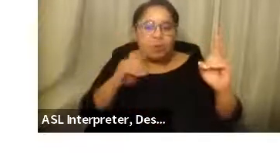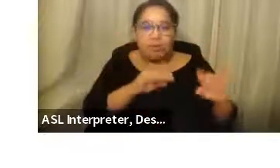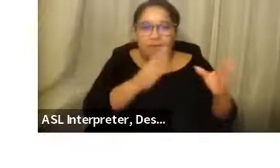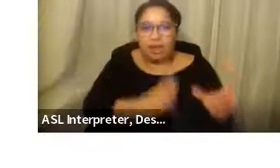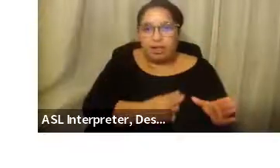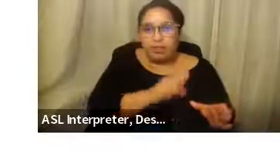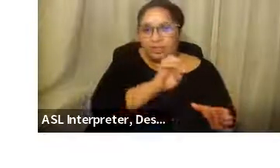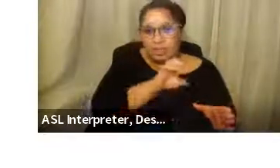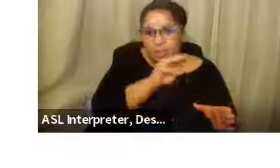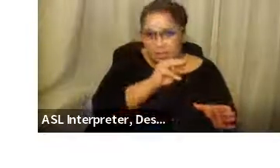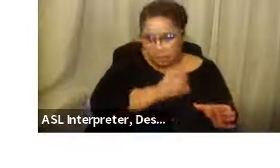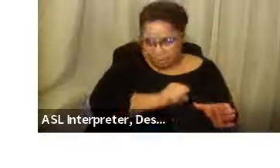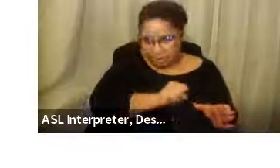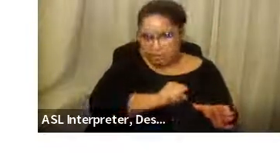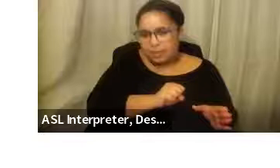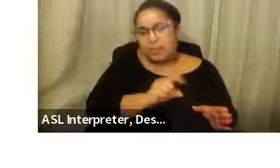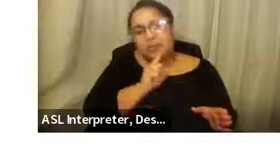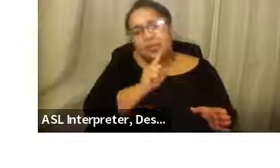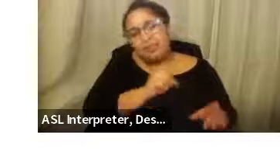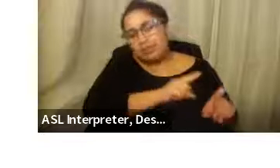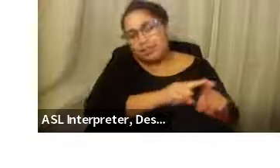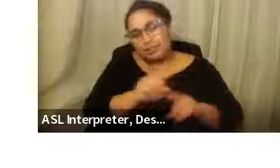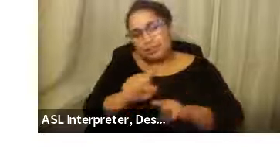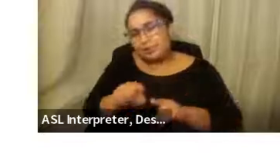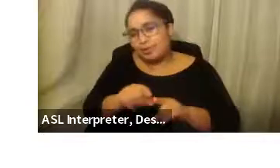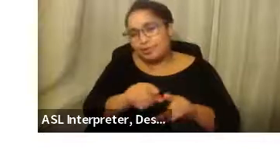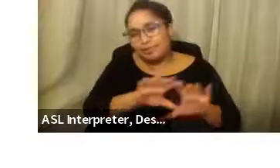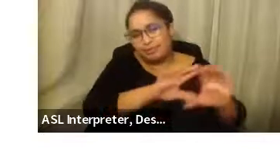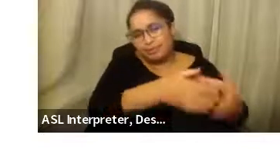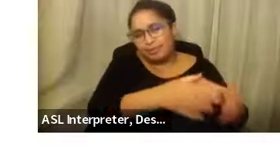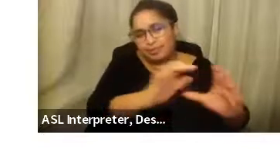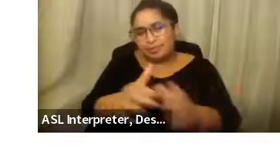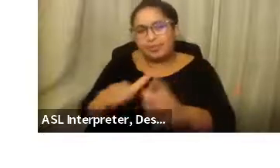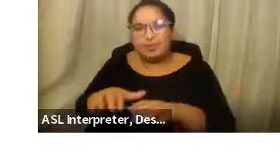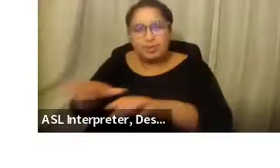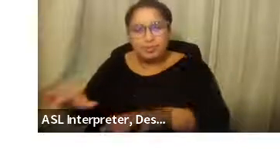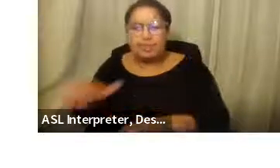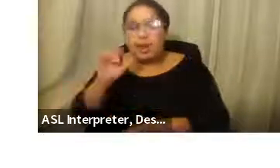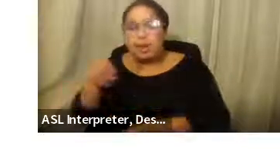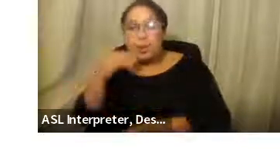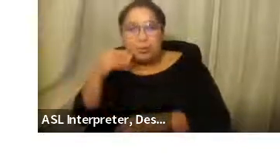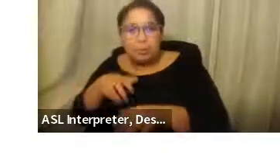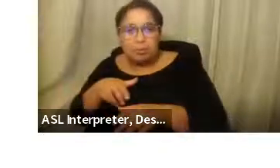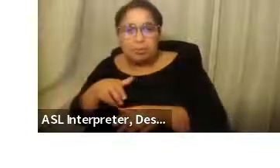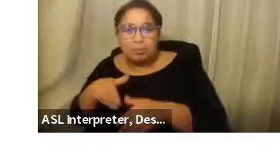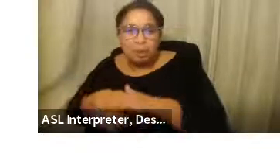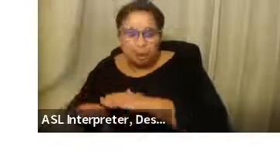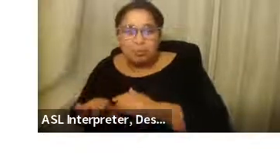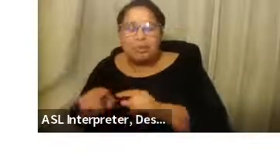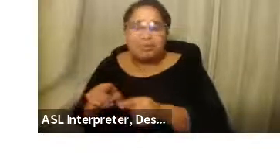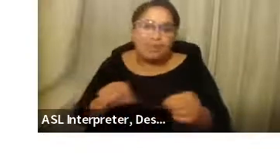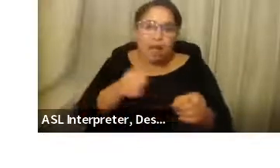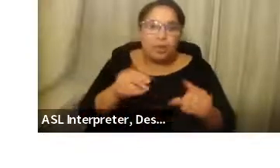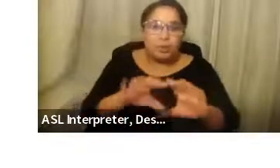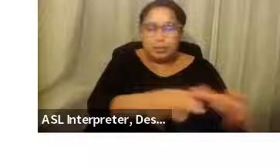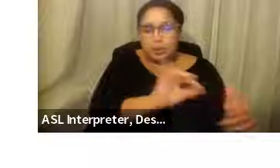that's one thing. And we need to do that for a lot of different populations. So we are thinking about that. And care coordination